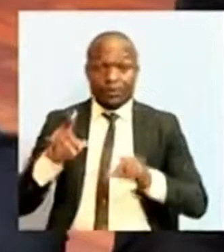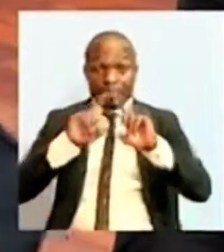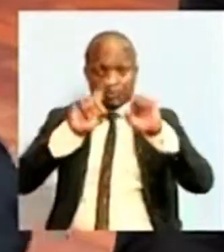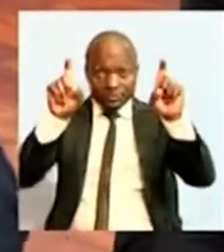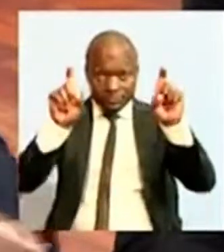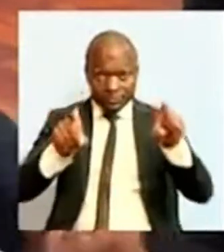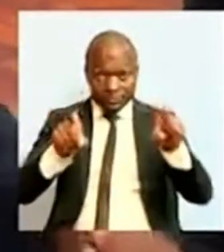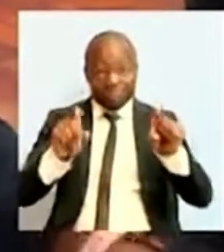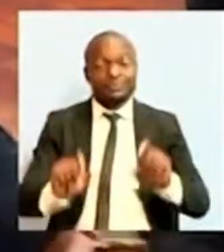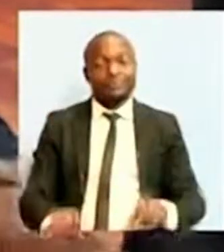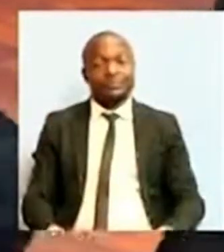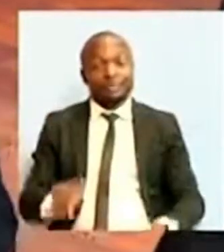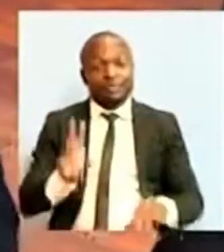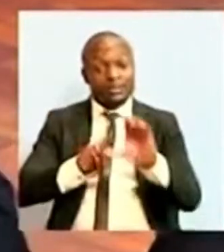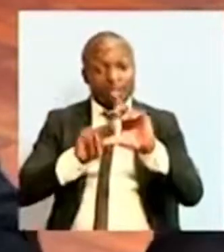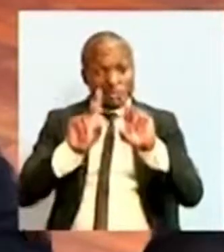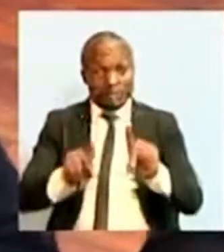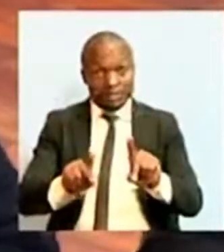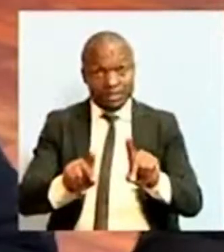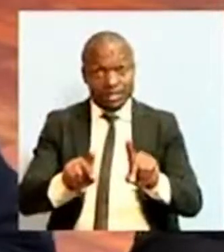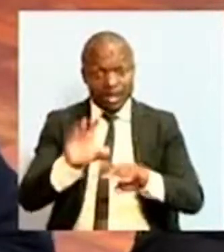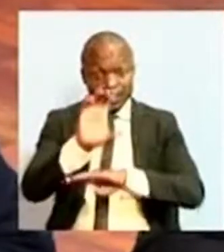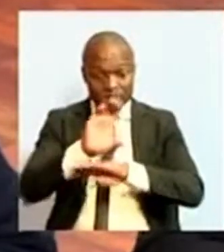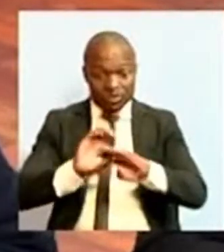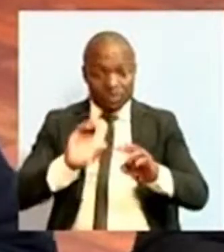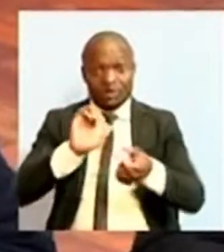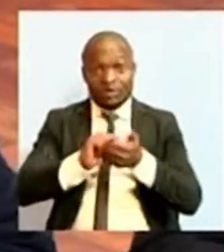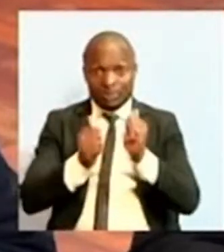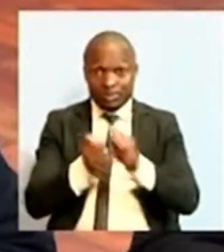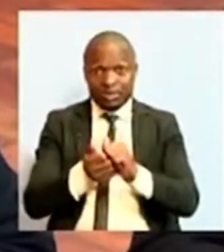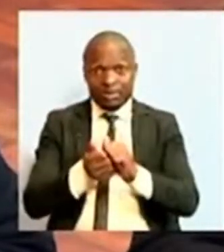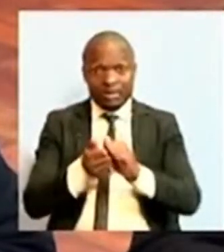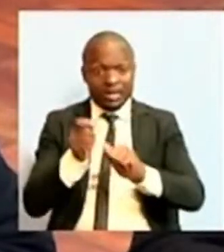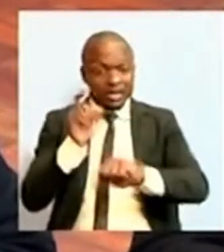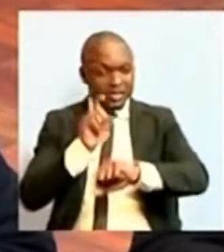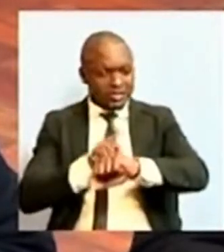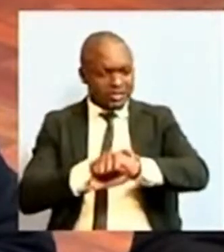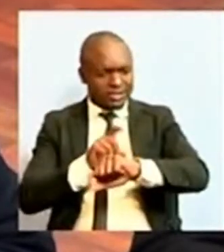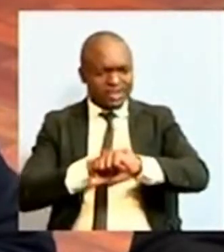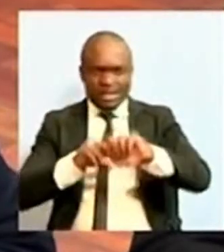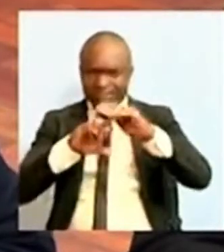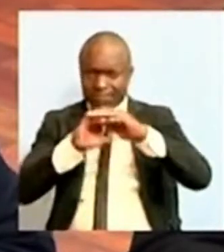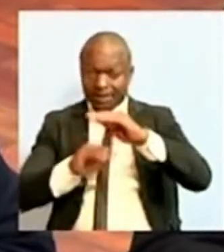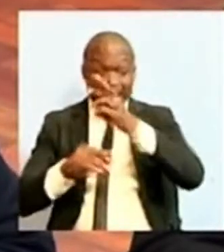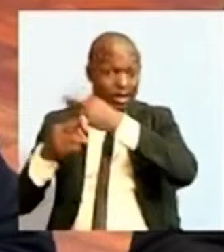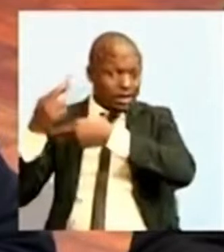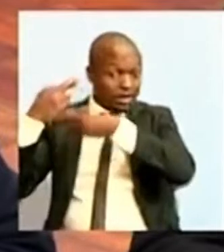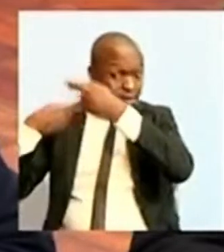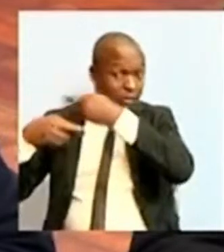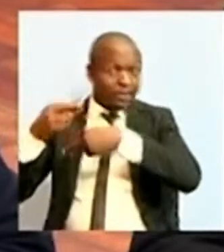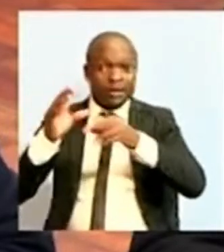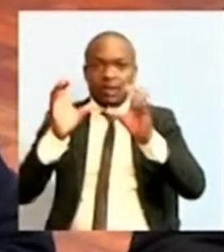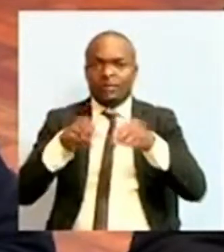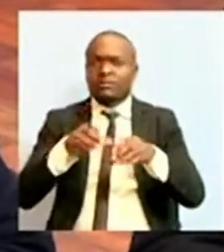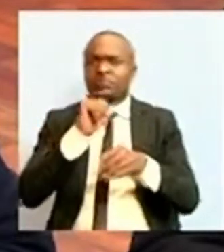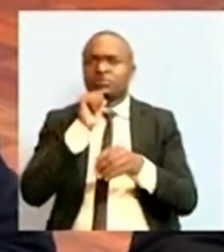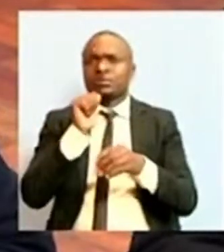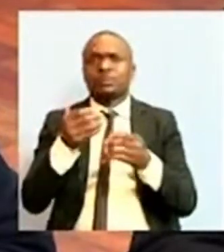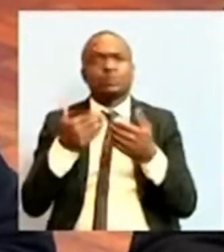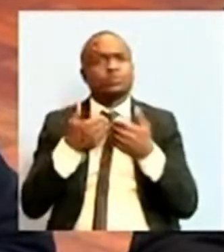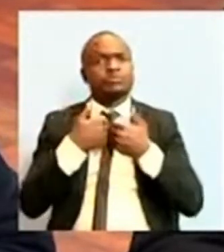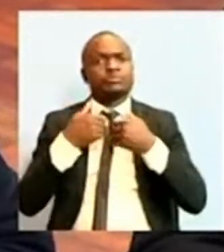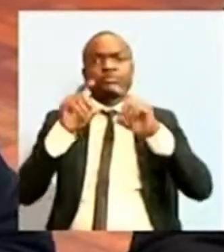Chair, the cause of query is that under period under review, the Council did not secure title